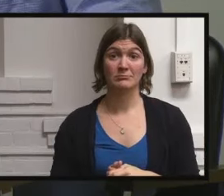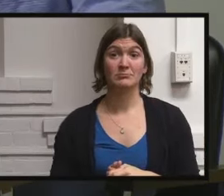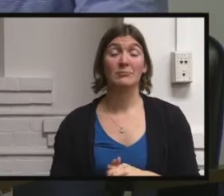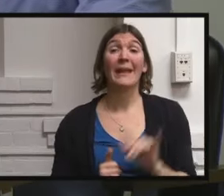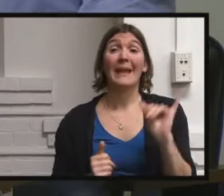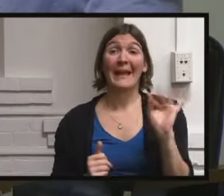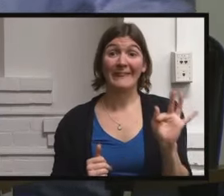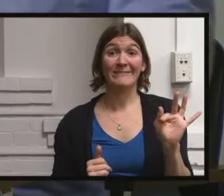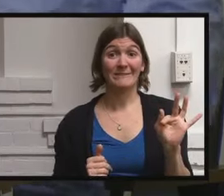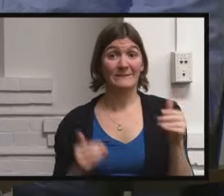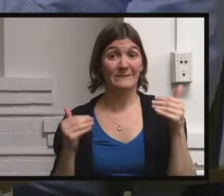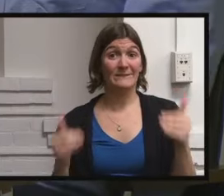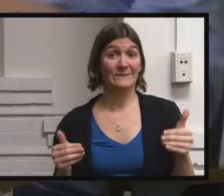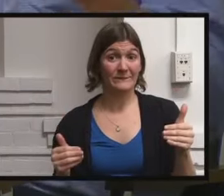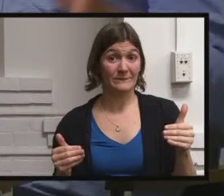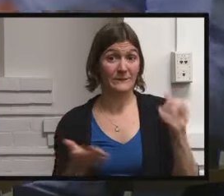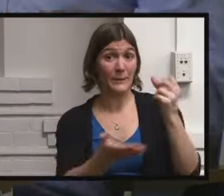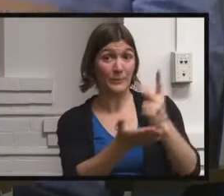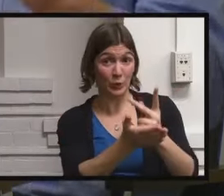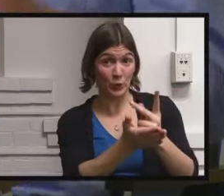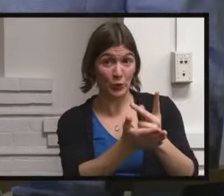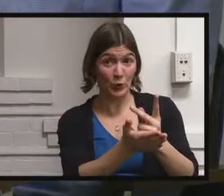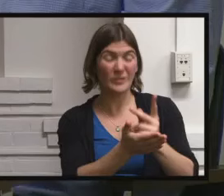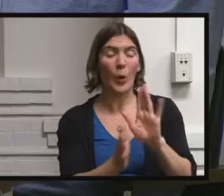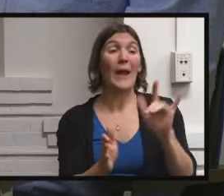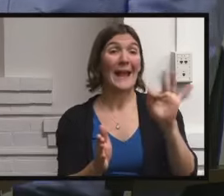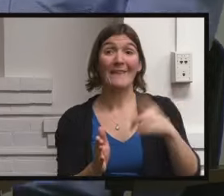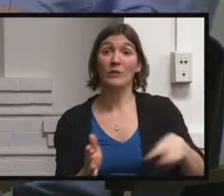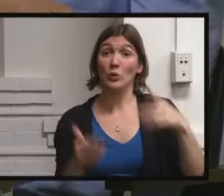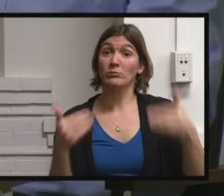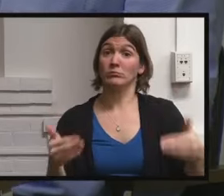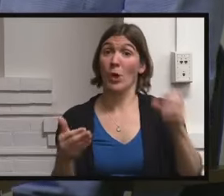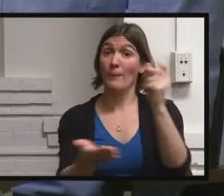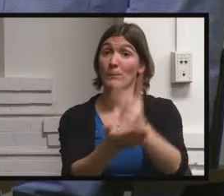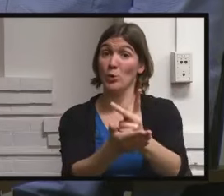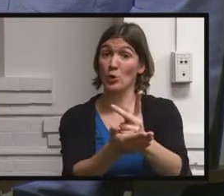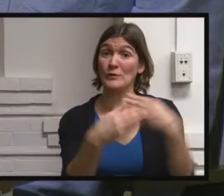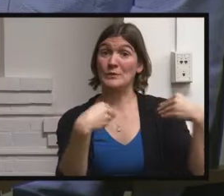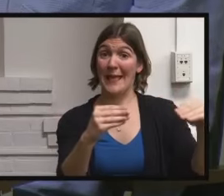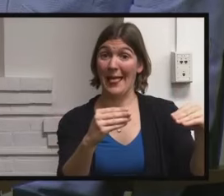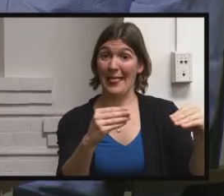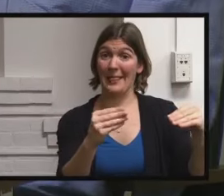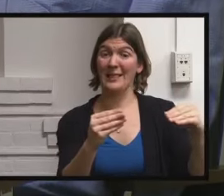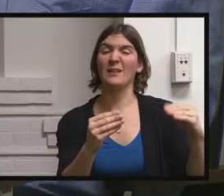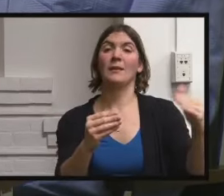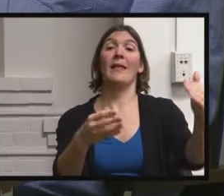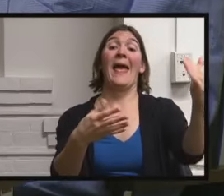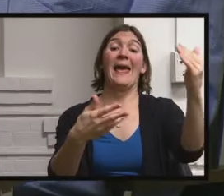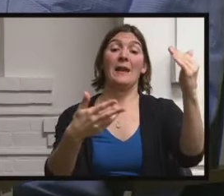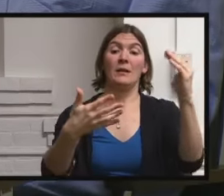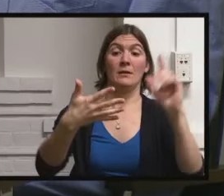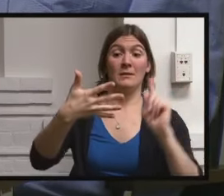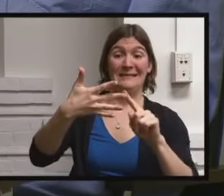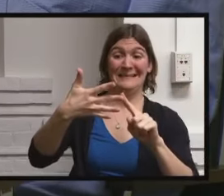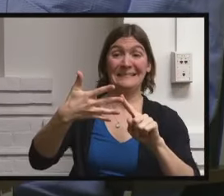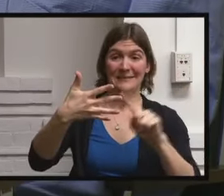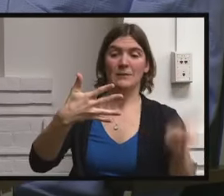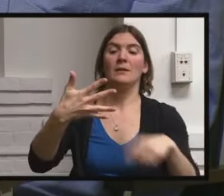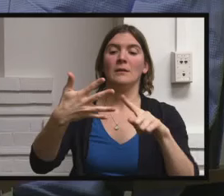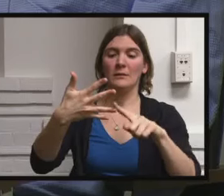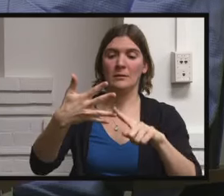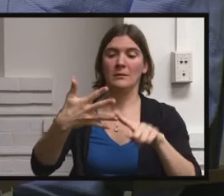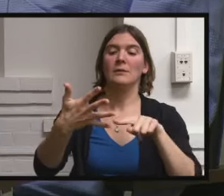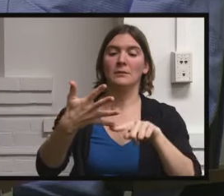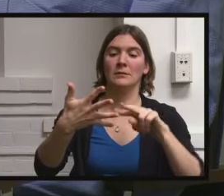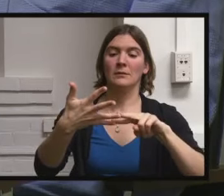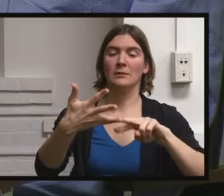If that is approved, I'll sort of finish the package. If that is approved, then the next two recommendations will discharge the